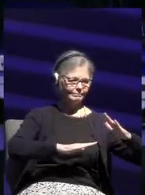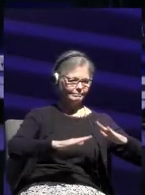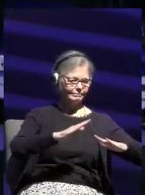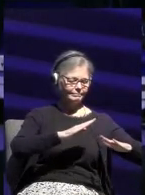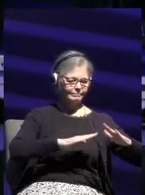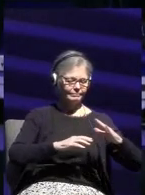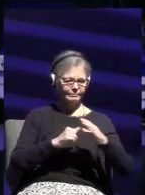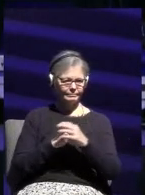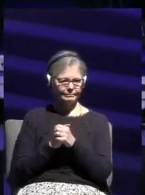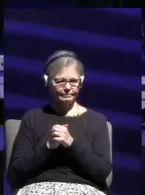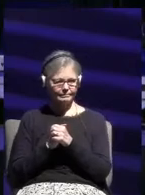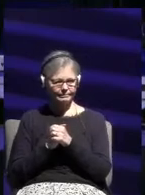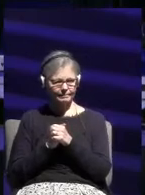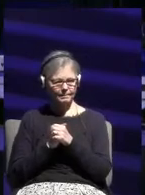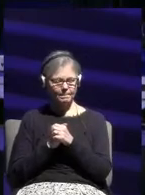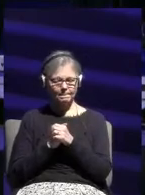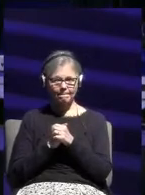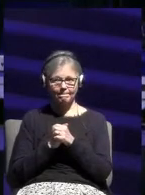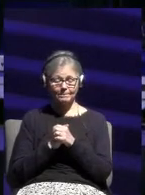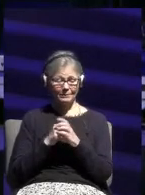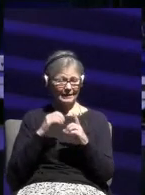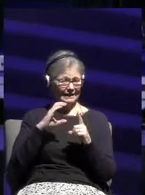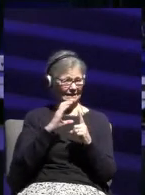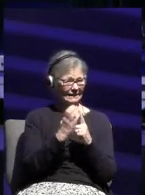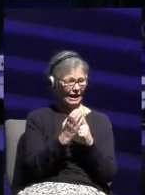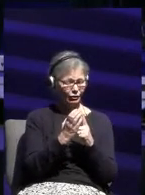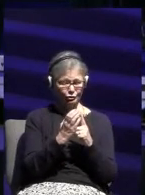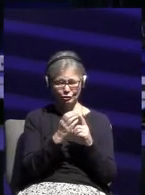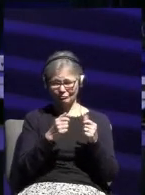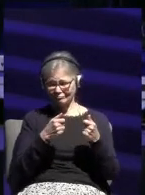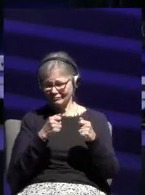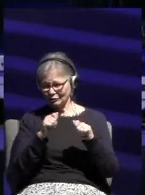I don't care how hard our culture tries to do it.